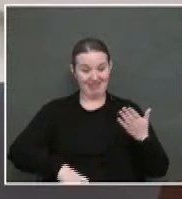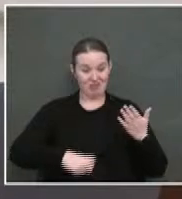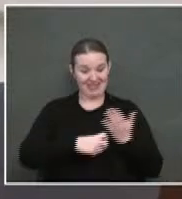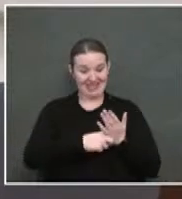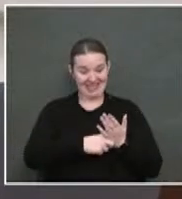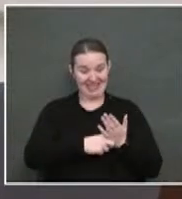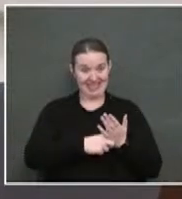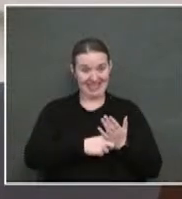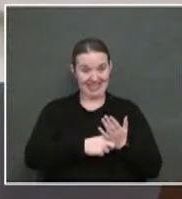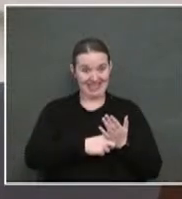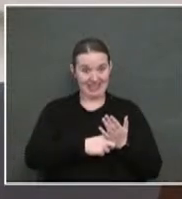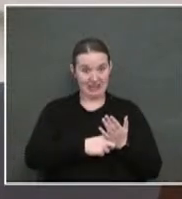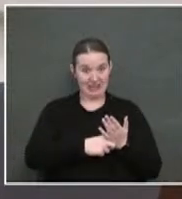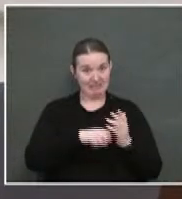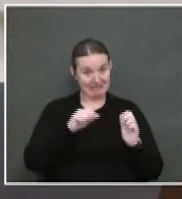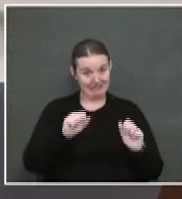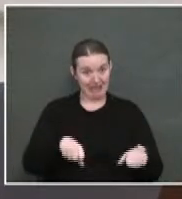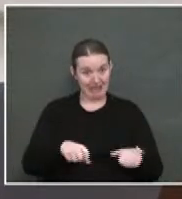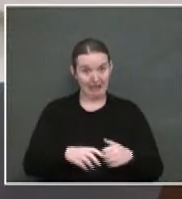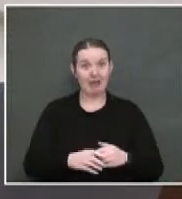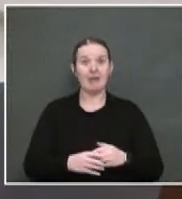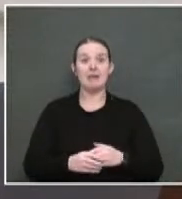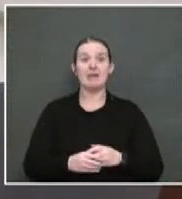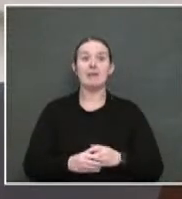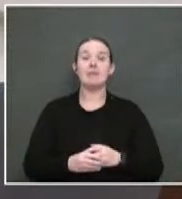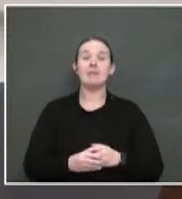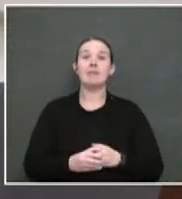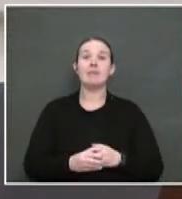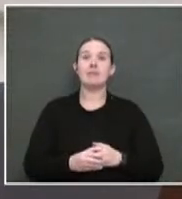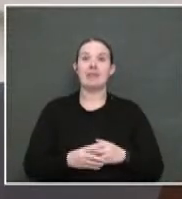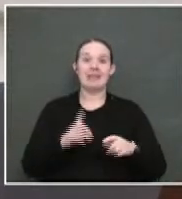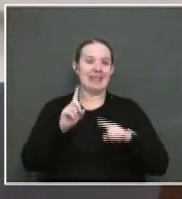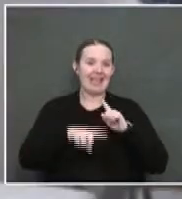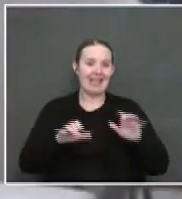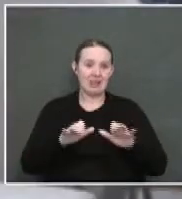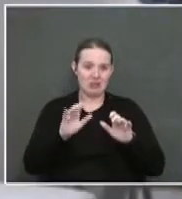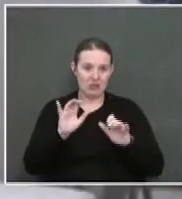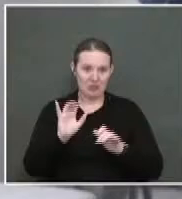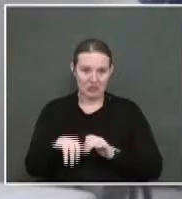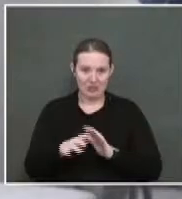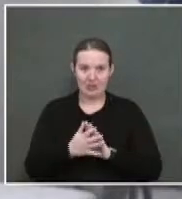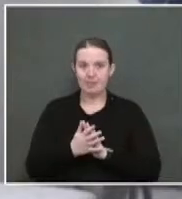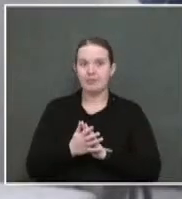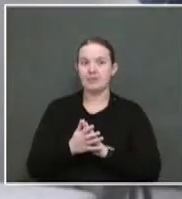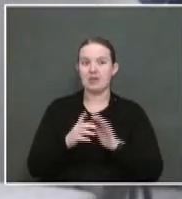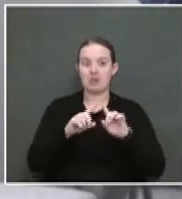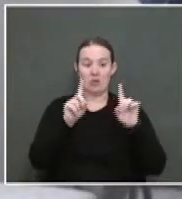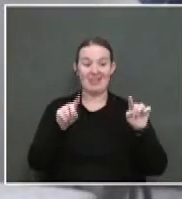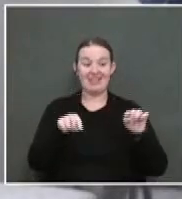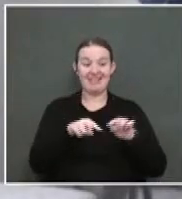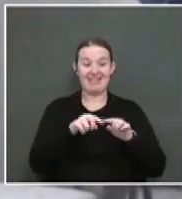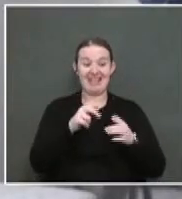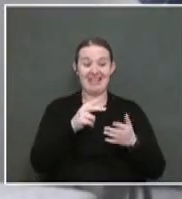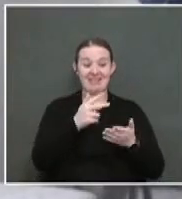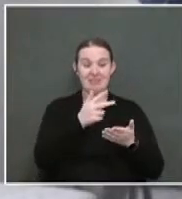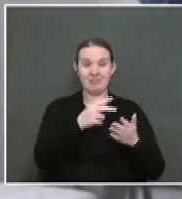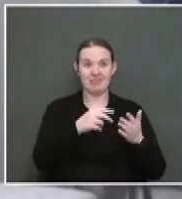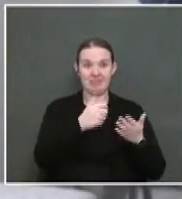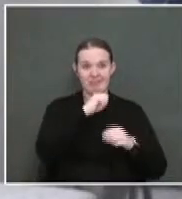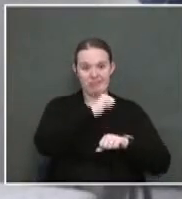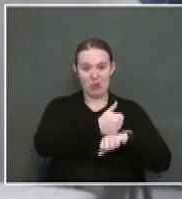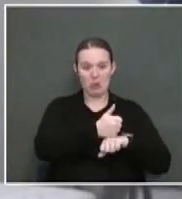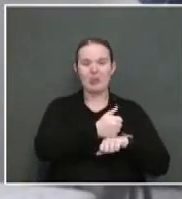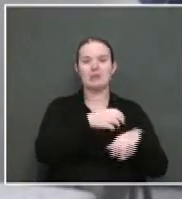citation, and just like a penalty that they're not supposed to do that? The signs would describe the